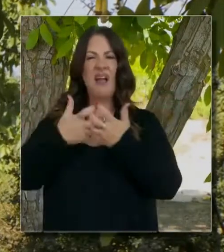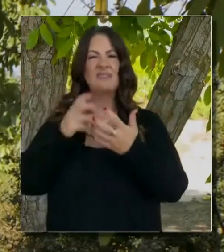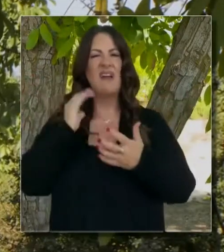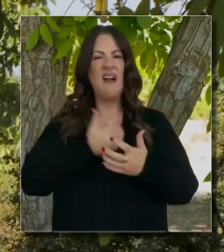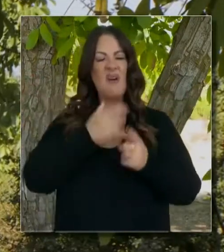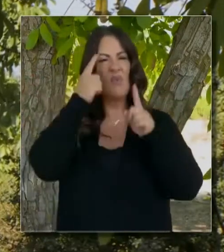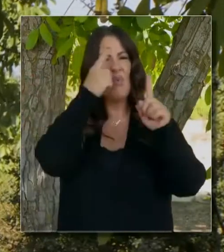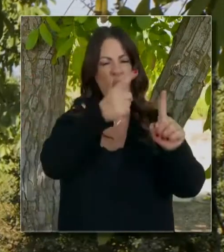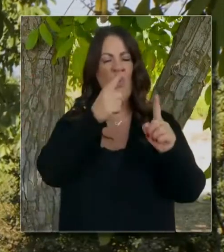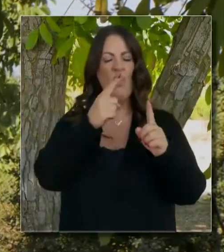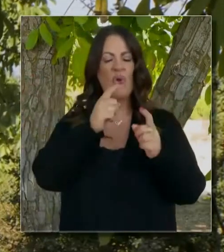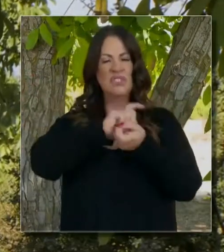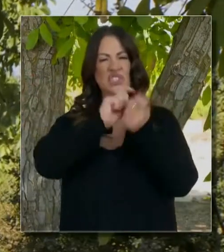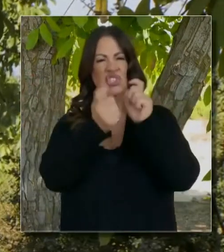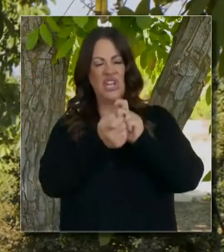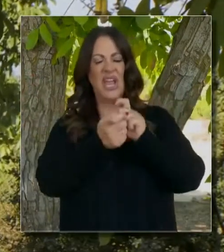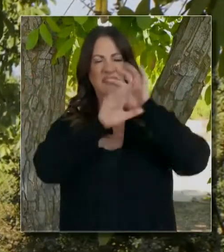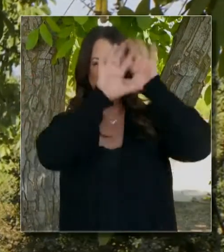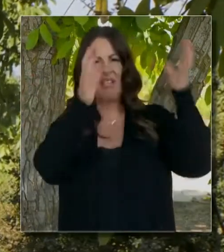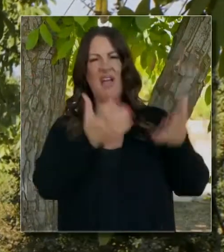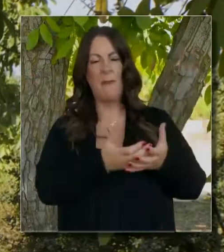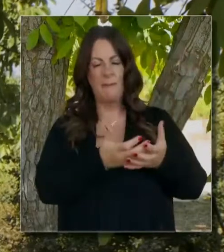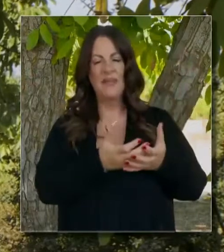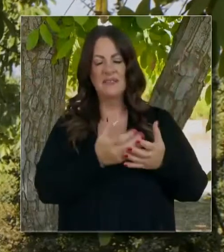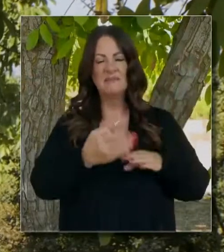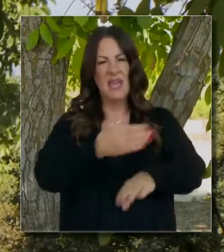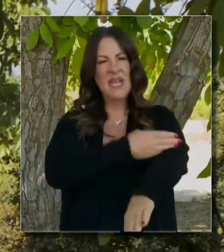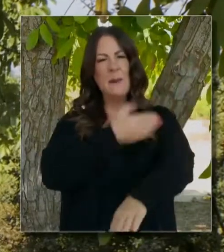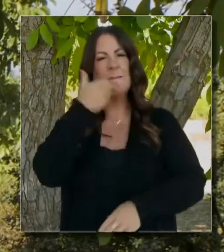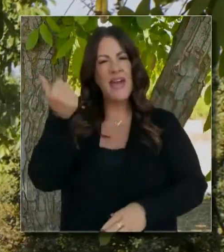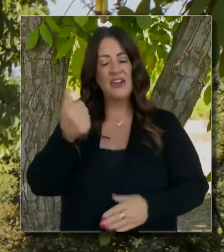of global climate change. Just think about this.